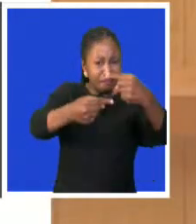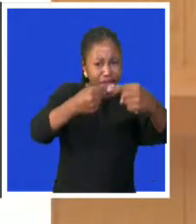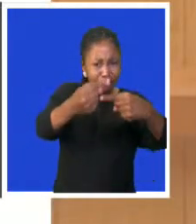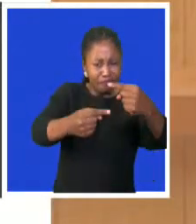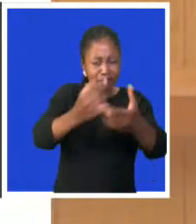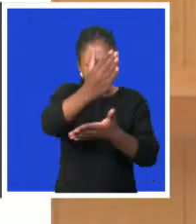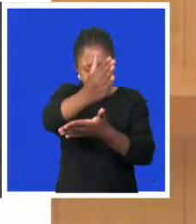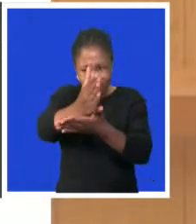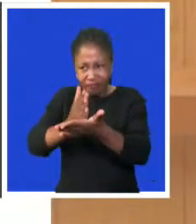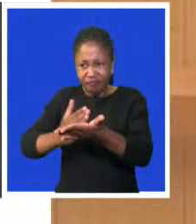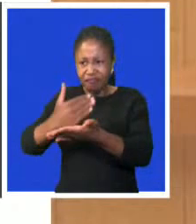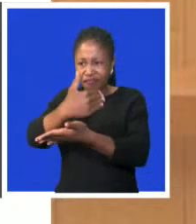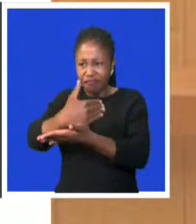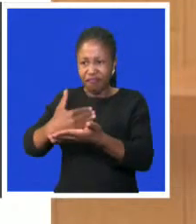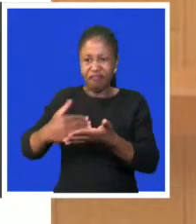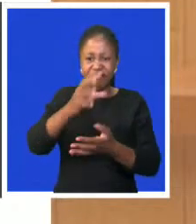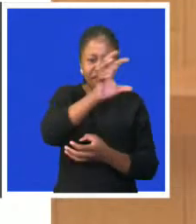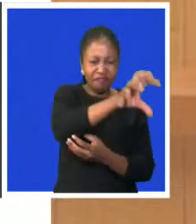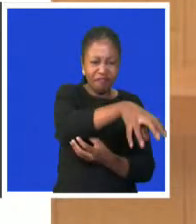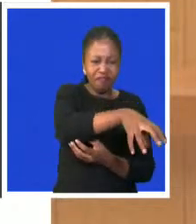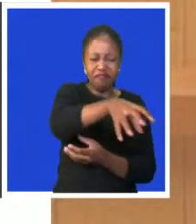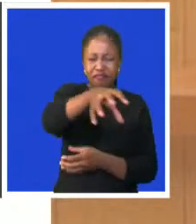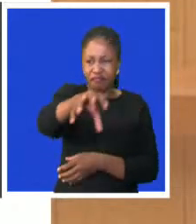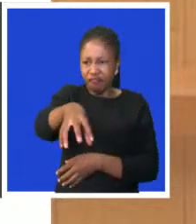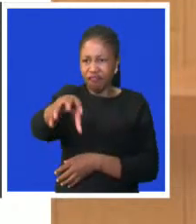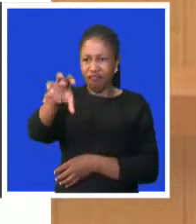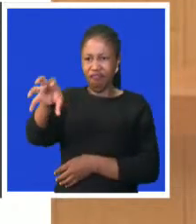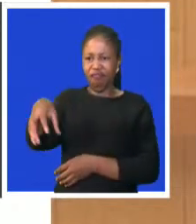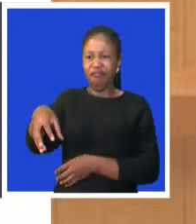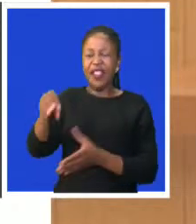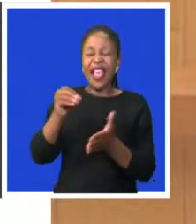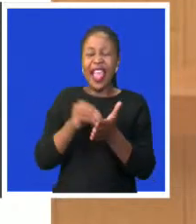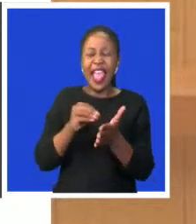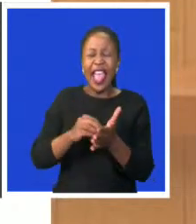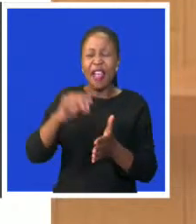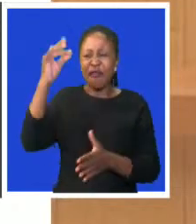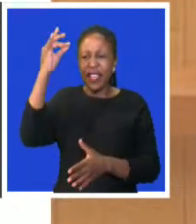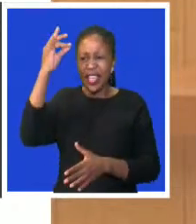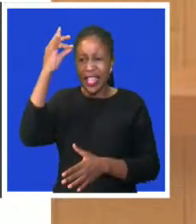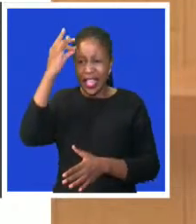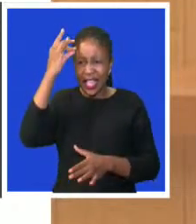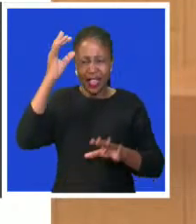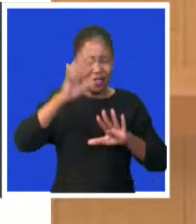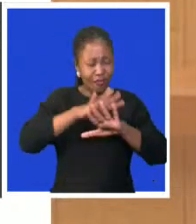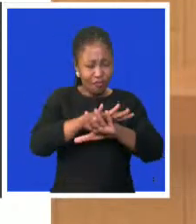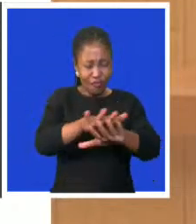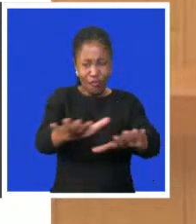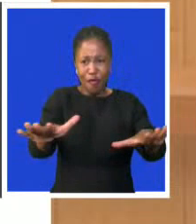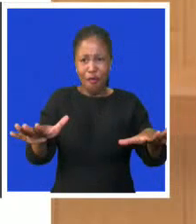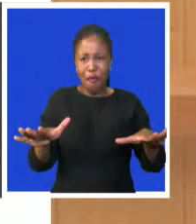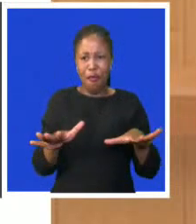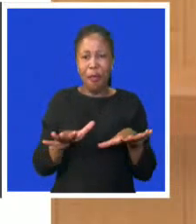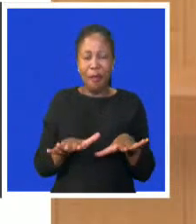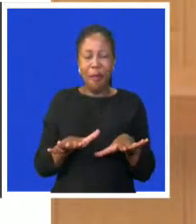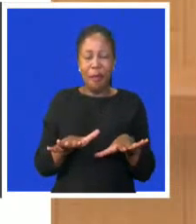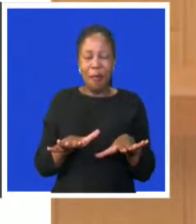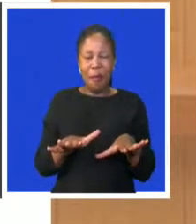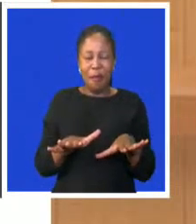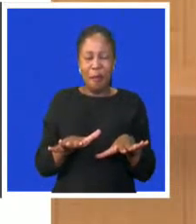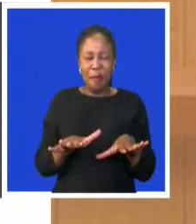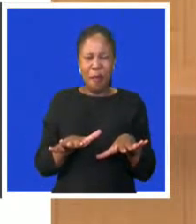provinces into kingdoms within the provinces. The provinces